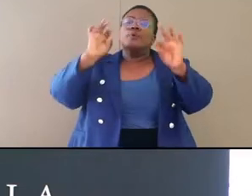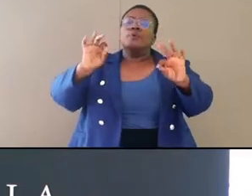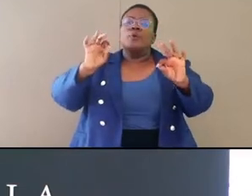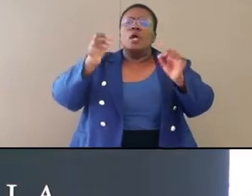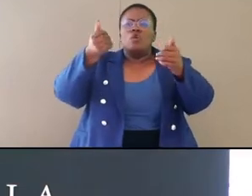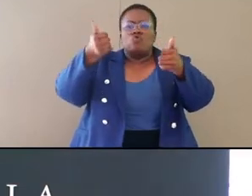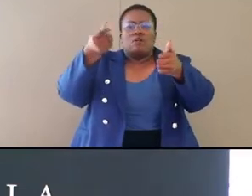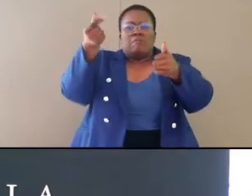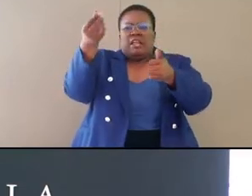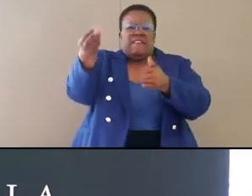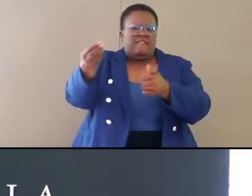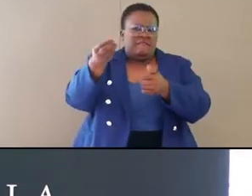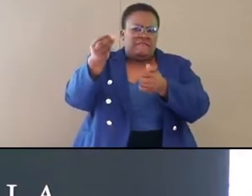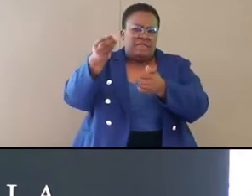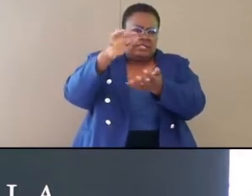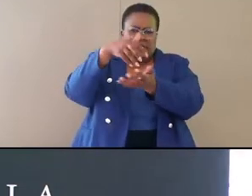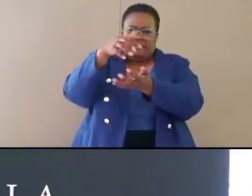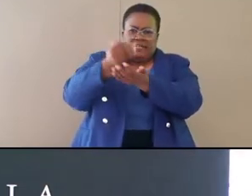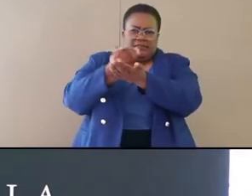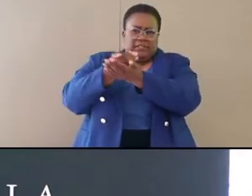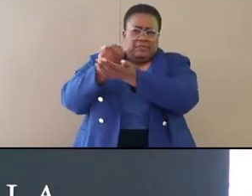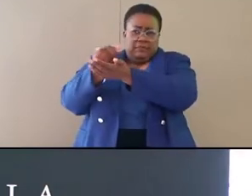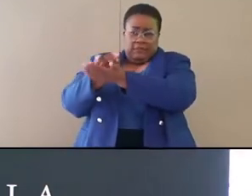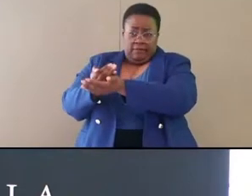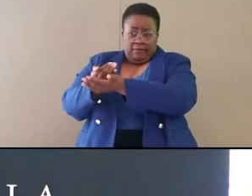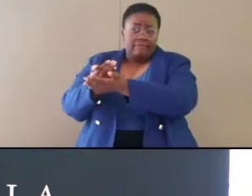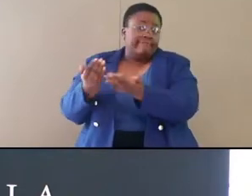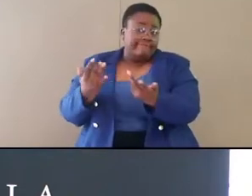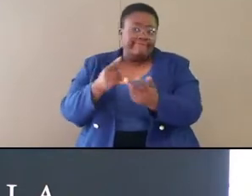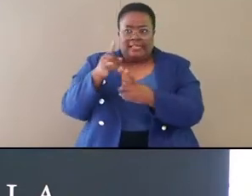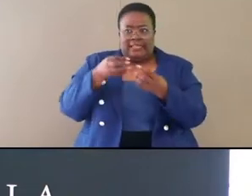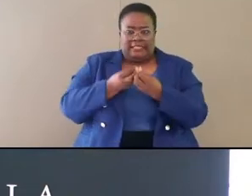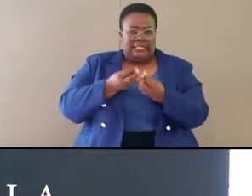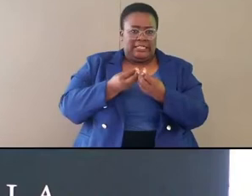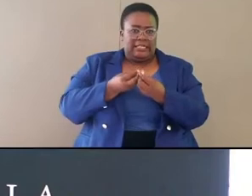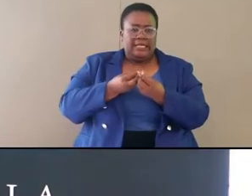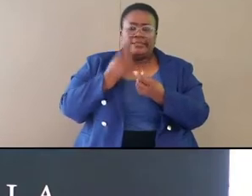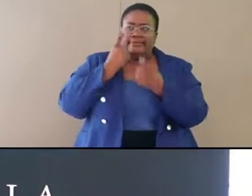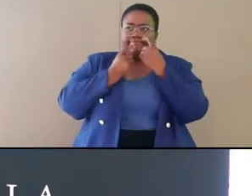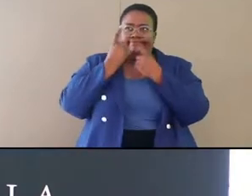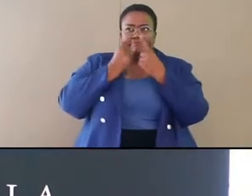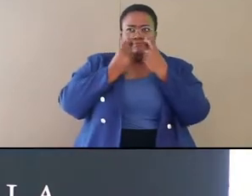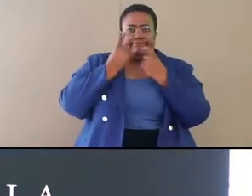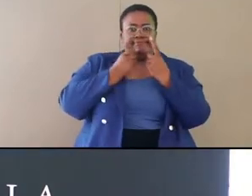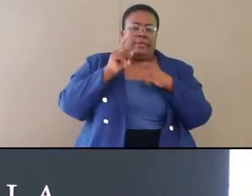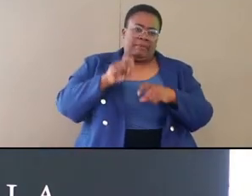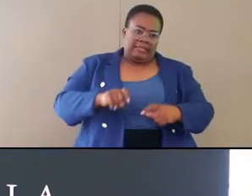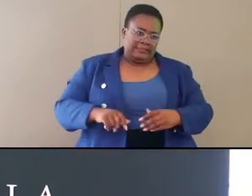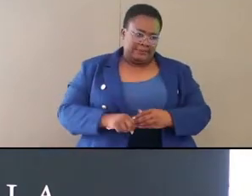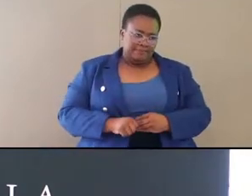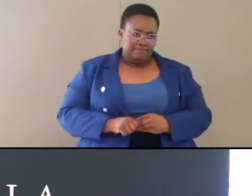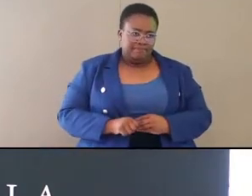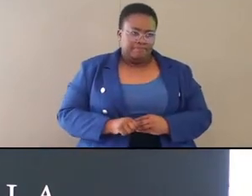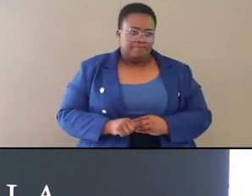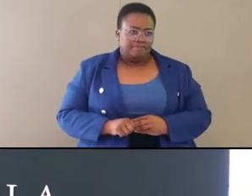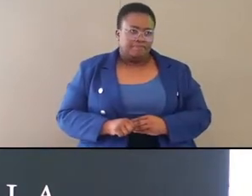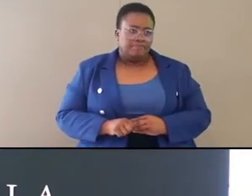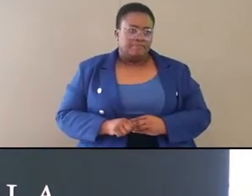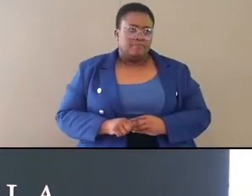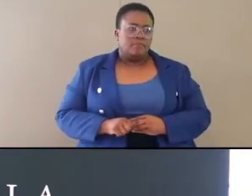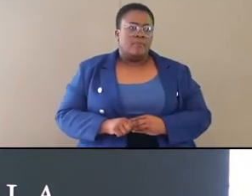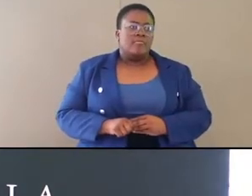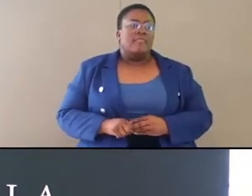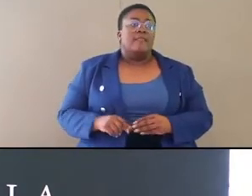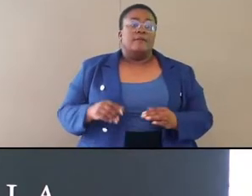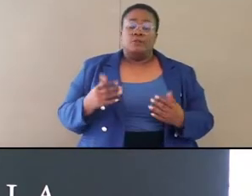retirement? These are the things that we need to ask ourselves in particular. And so this